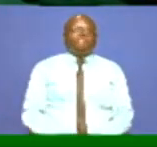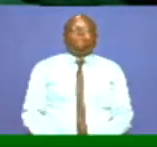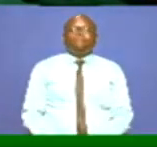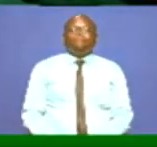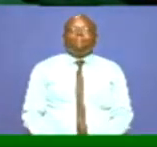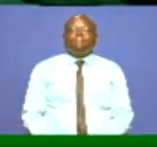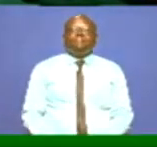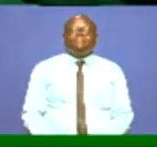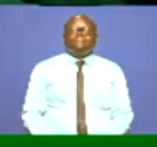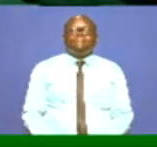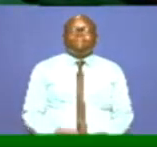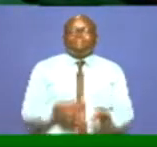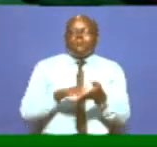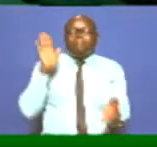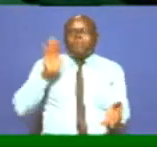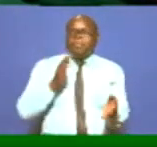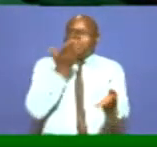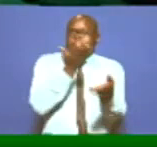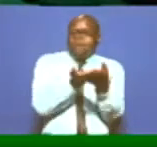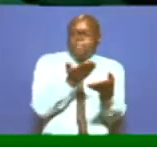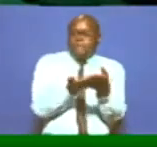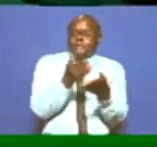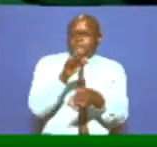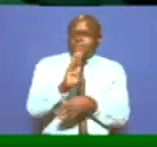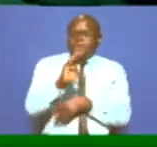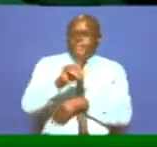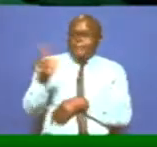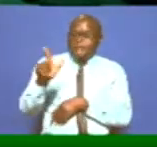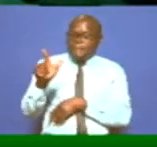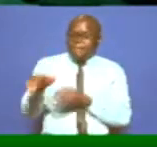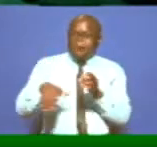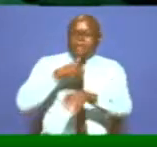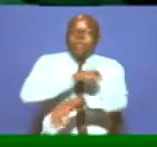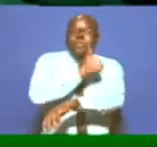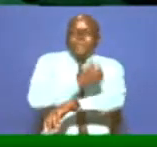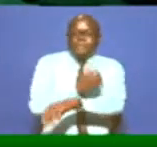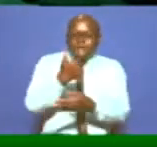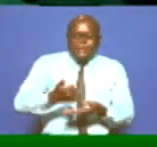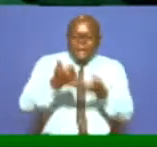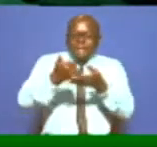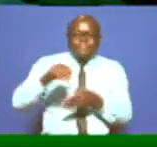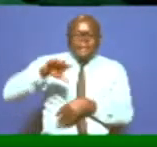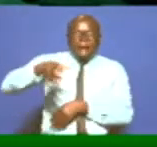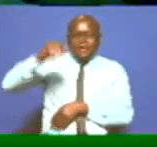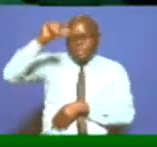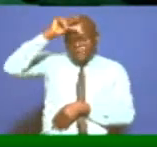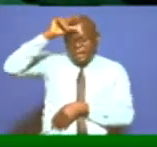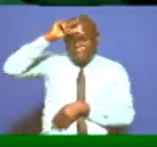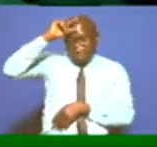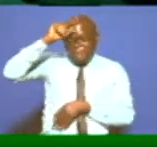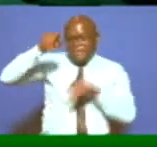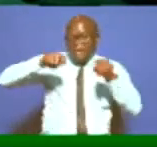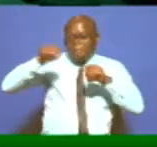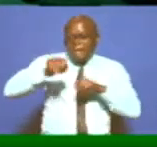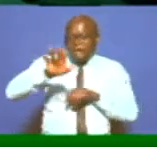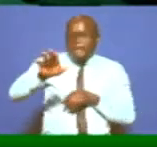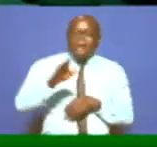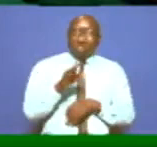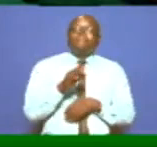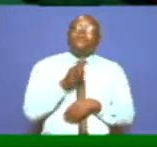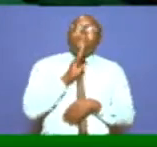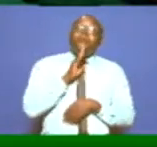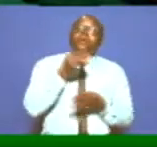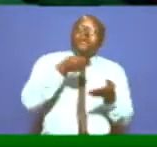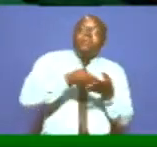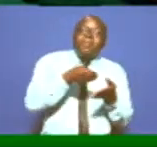According to further proposals in the bill, is that the authority will also assist county governments in managing their debt and will